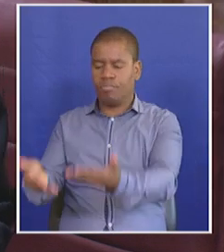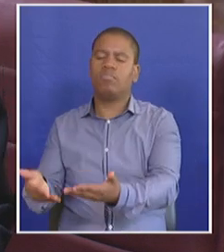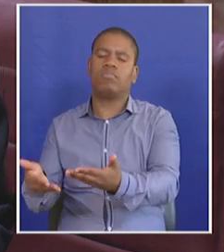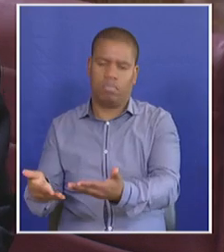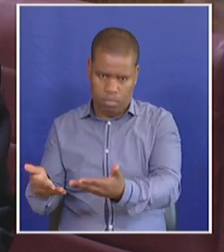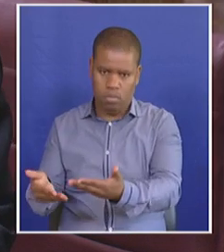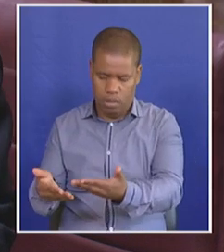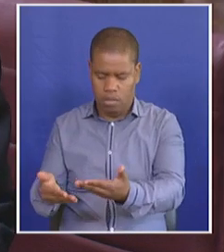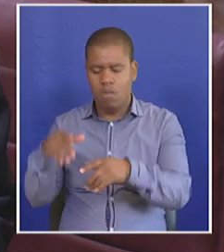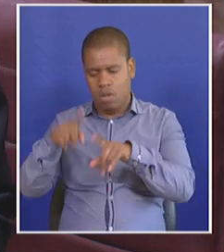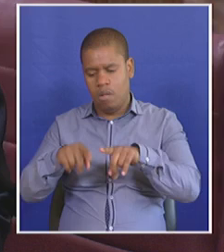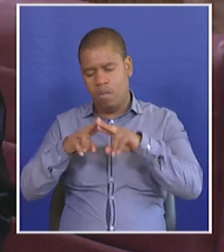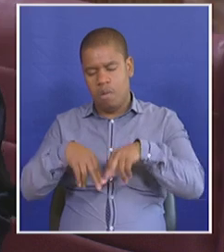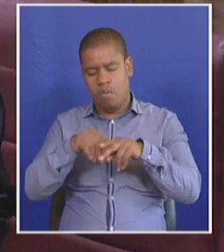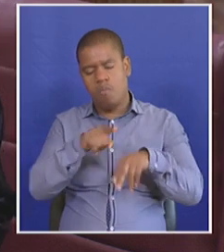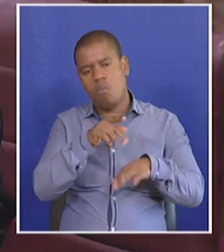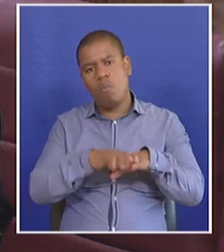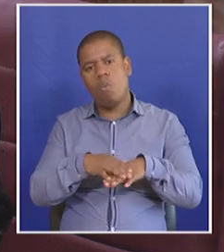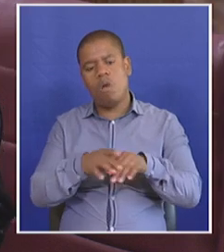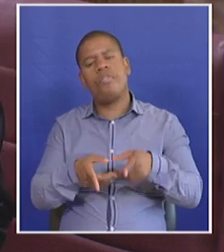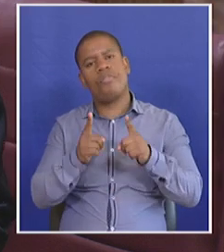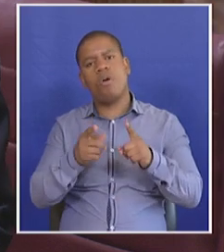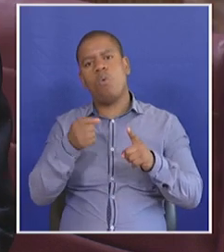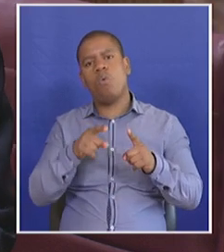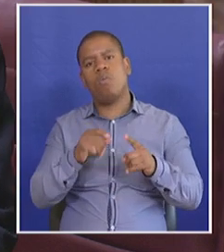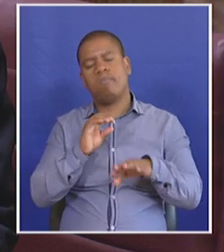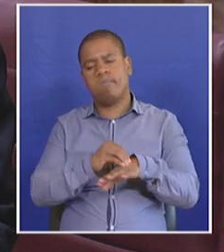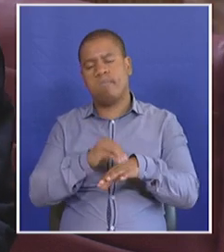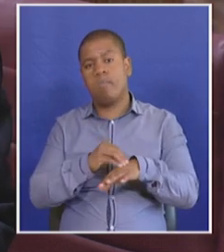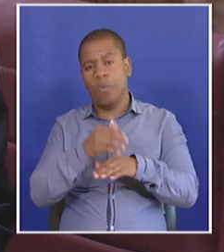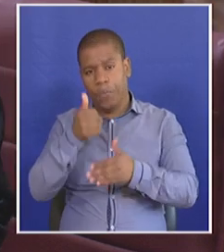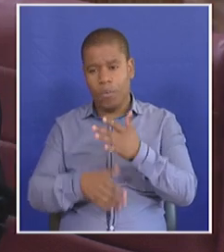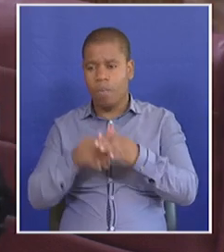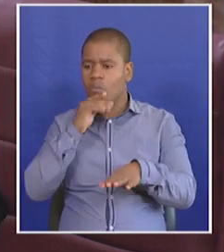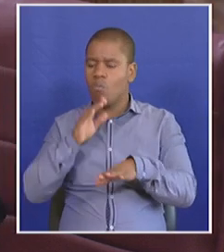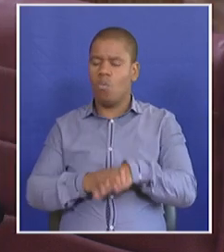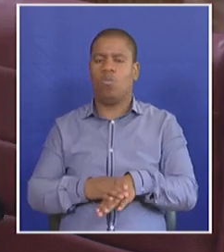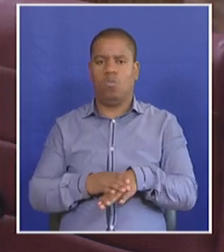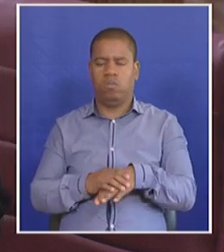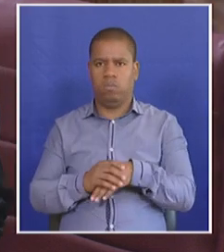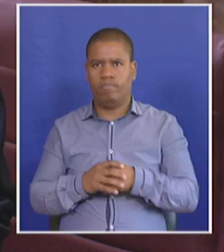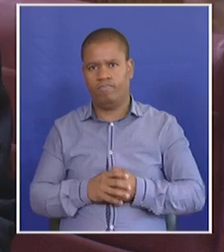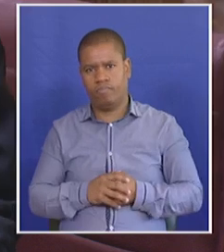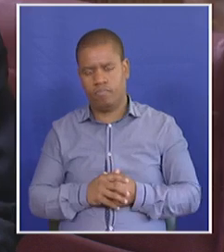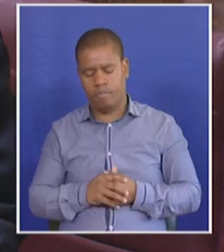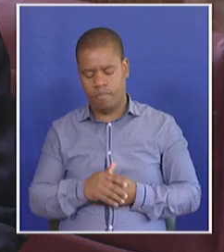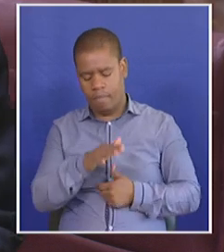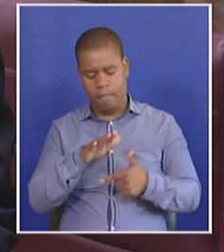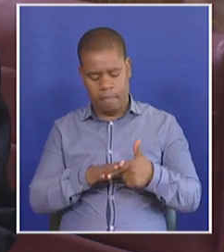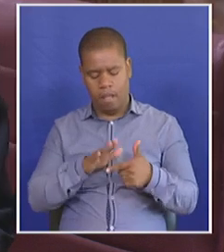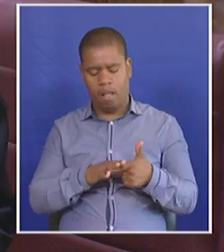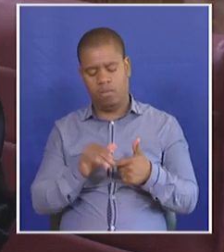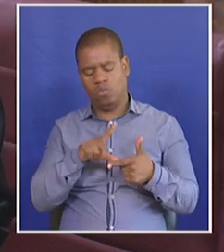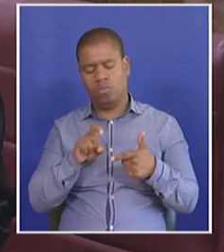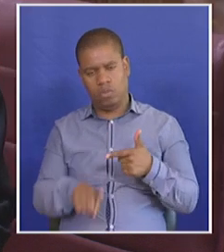the particular case, instituting prosecutions whenever there's a reasonable prospect of success. The second part of the question